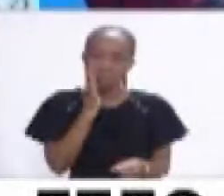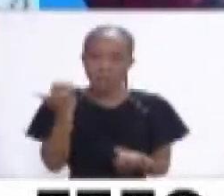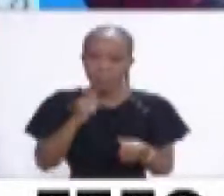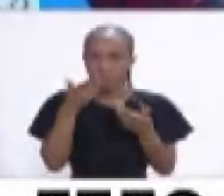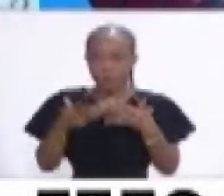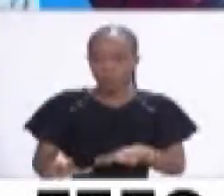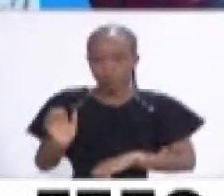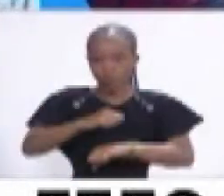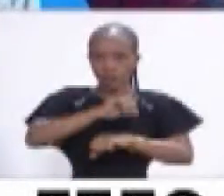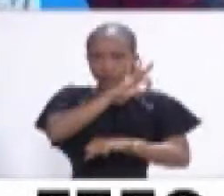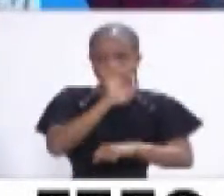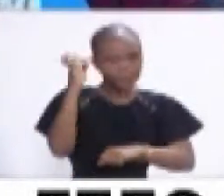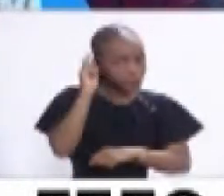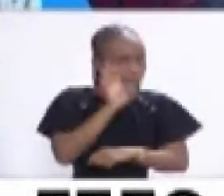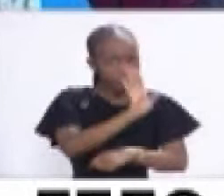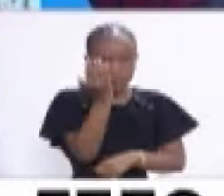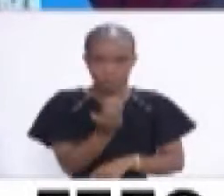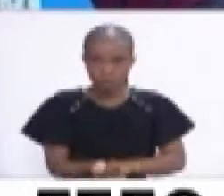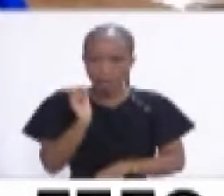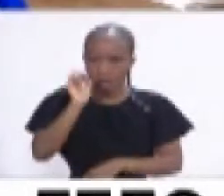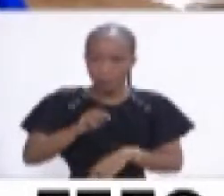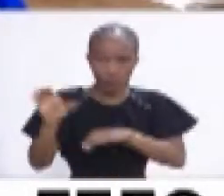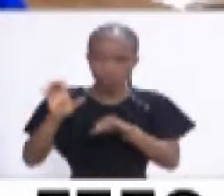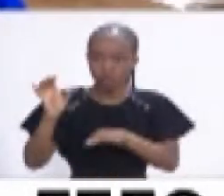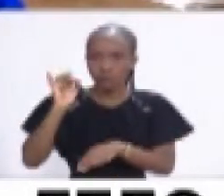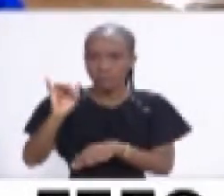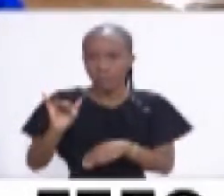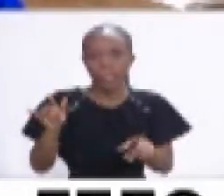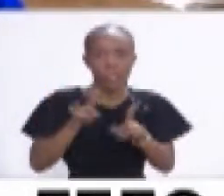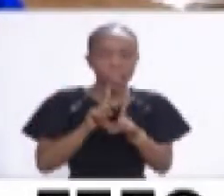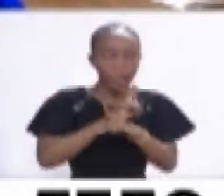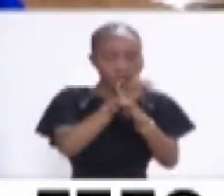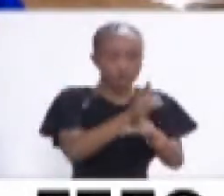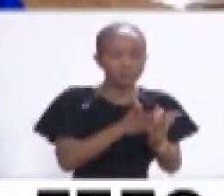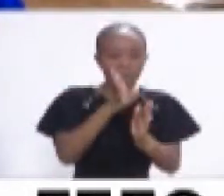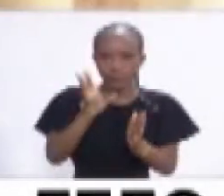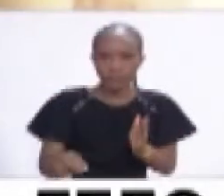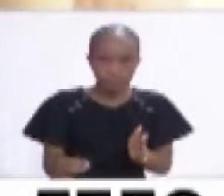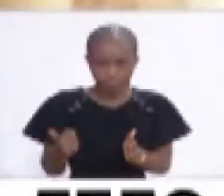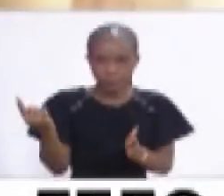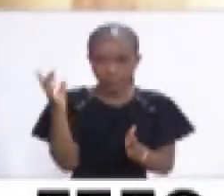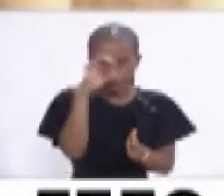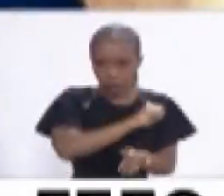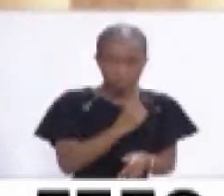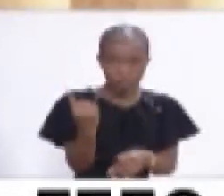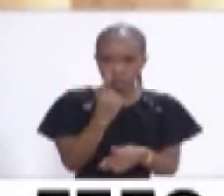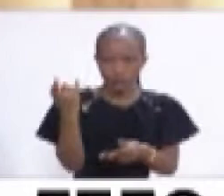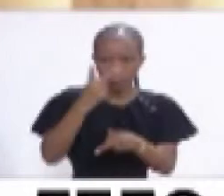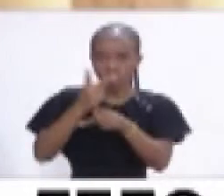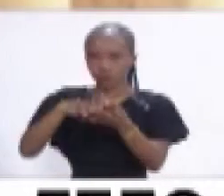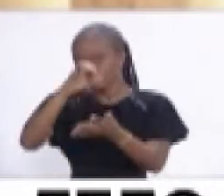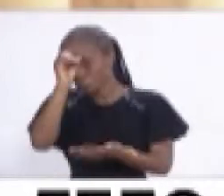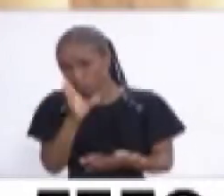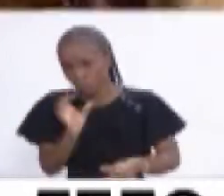school fees arrears for their children are capable of doing so. According to him, exemptions should only be accorded to students that the